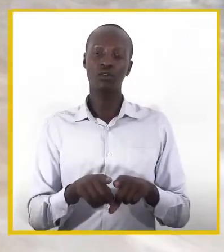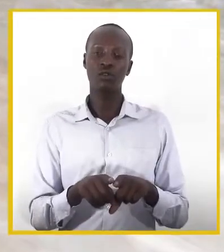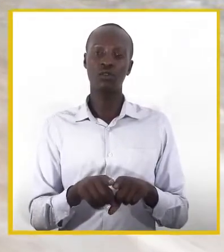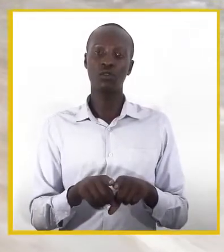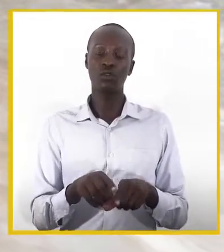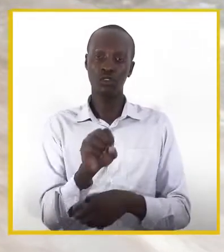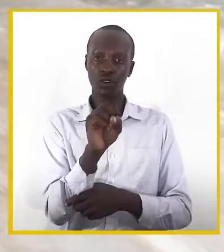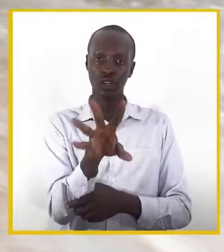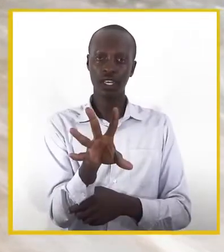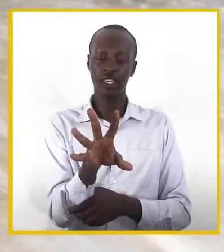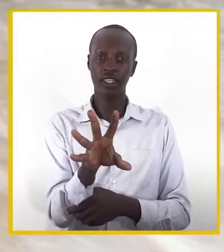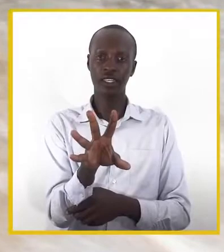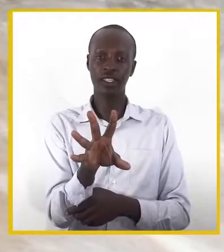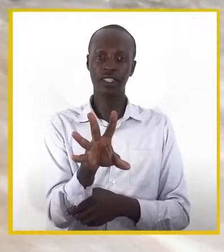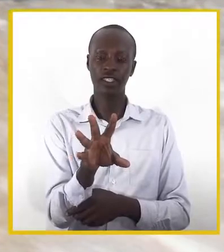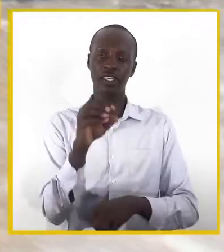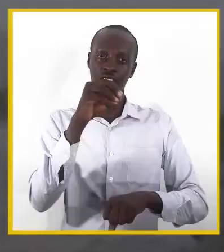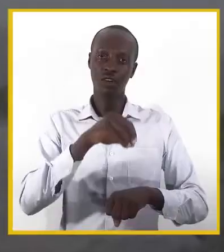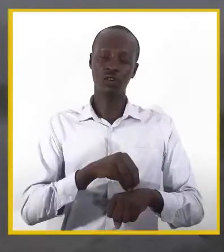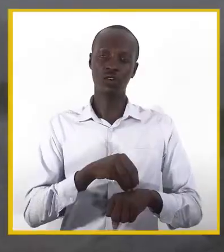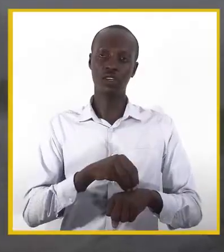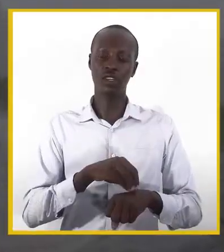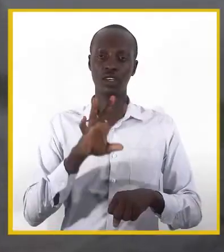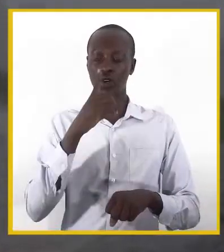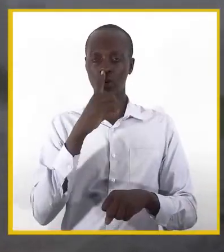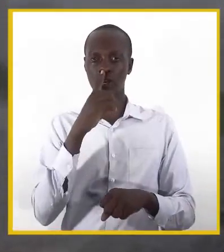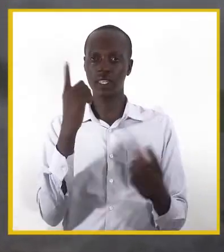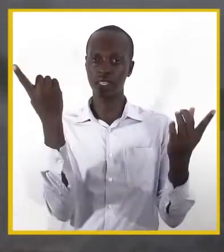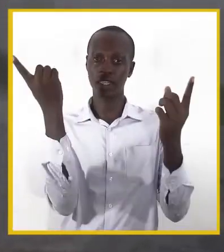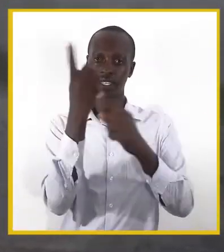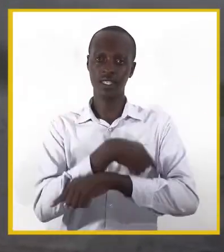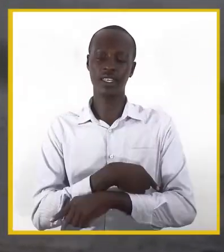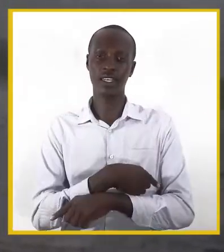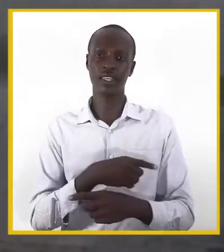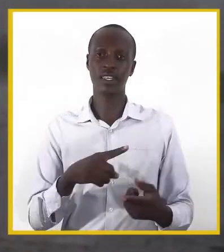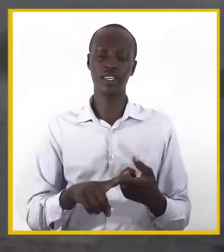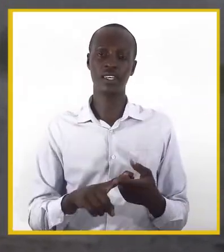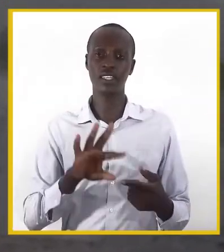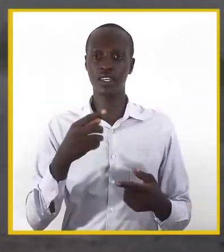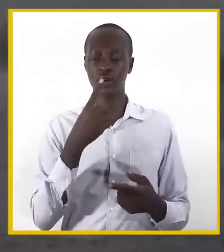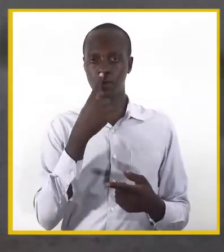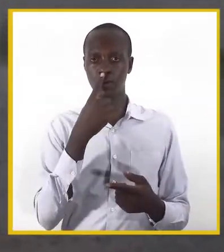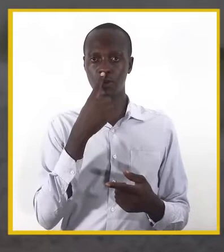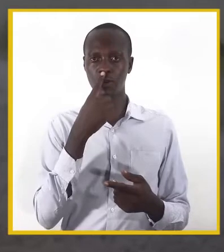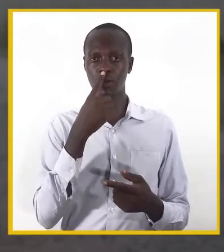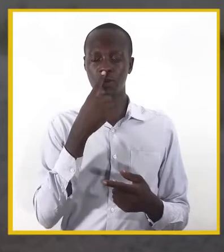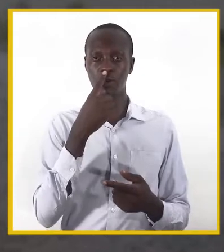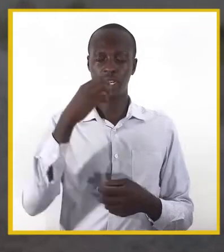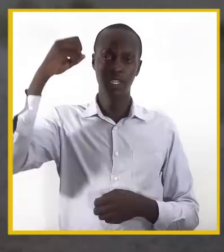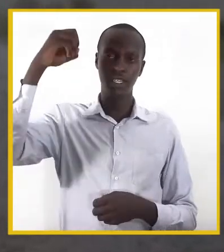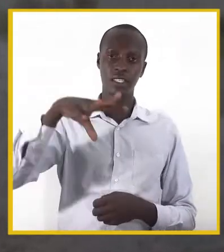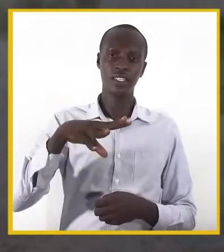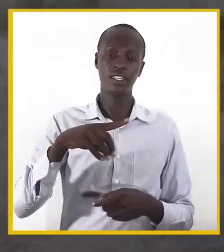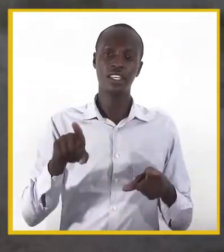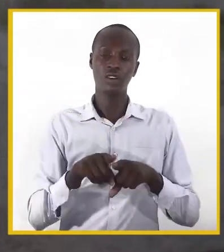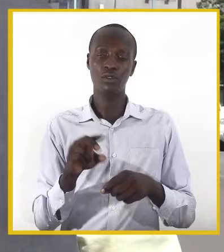turn our lights, our headlights, when it gets dark, even during the day. You are supposed to be seen, you are supposed to see